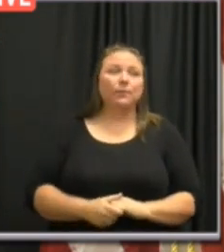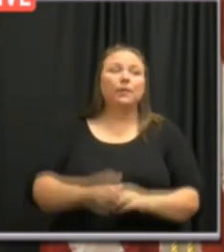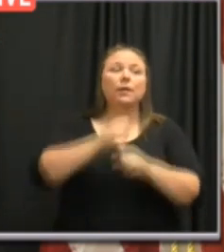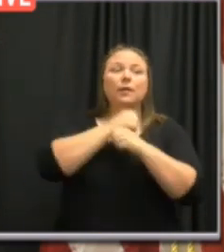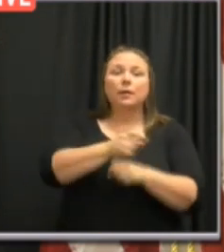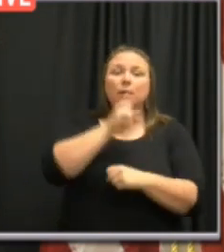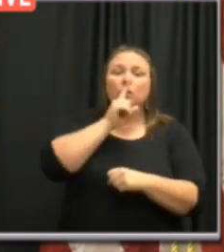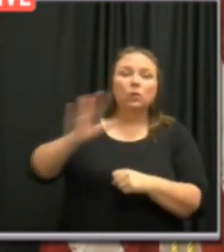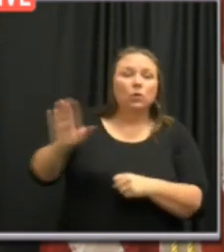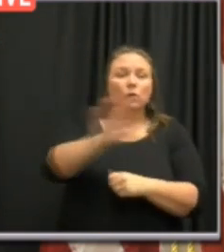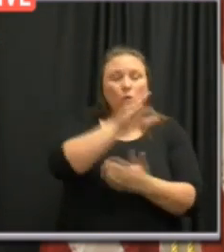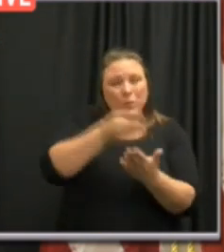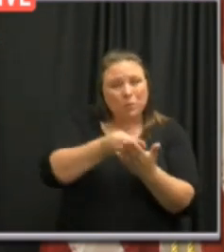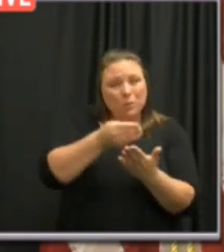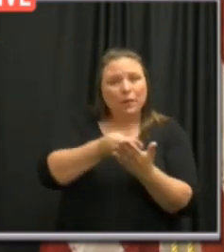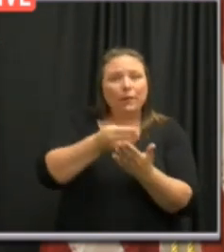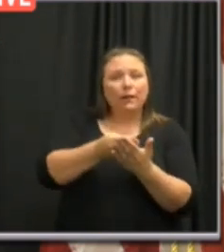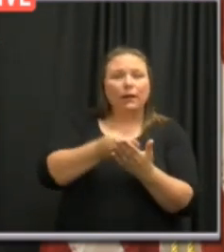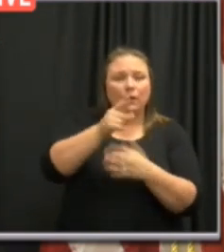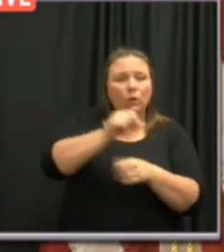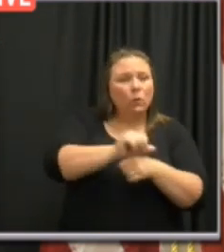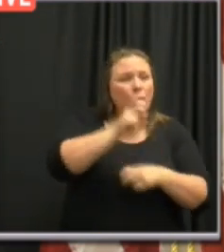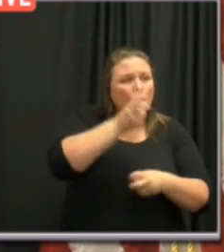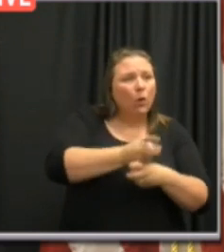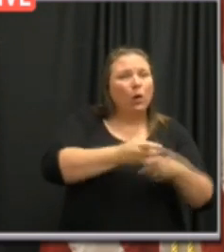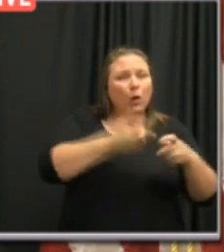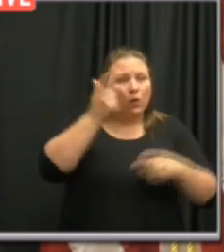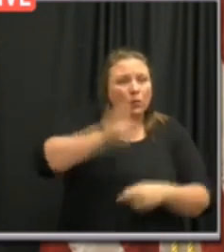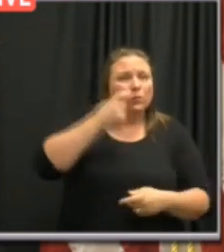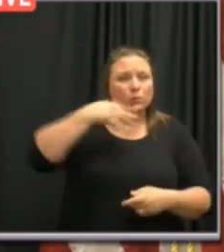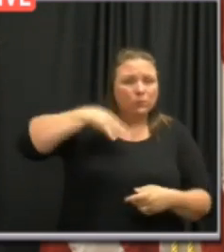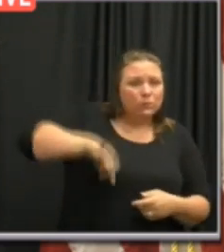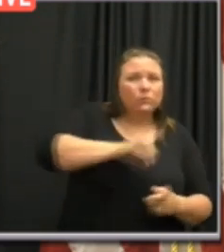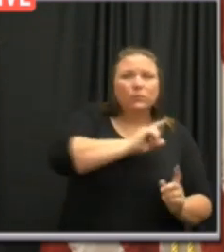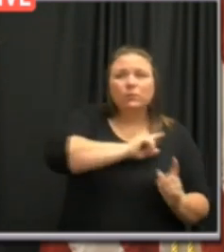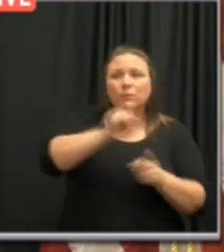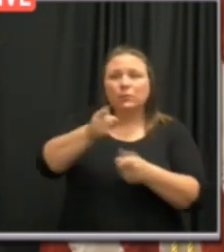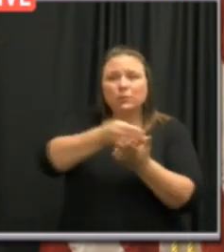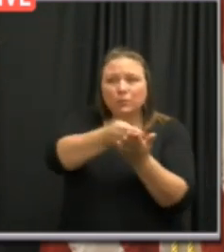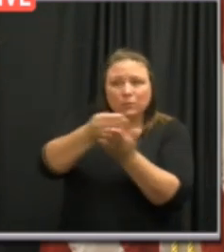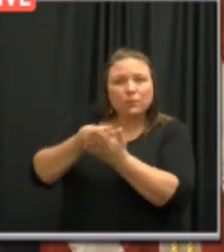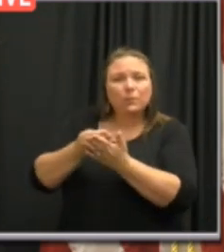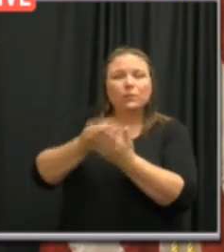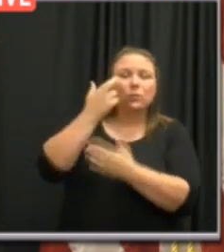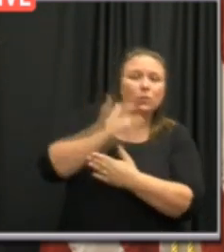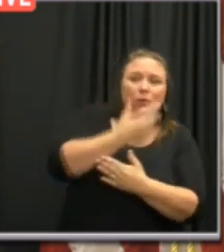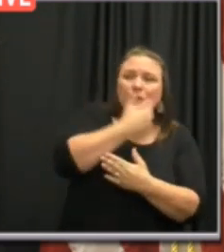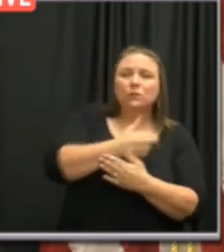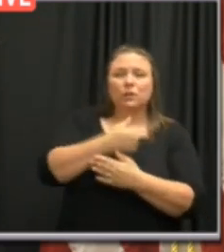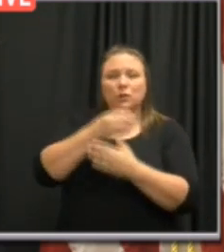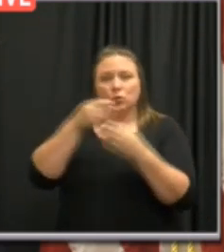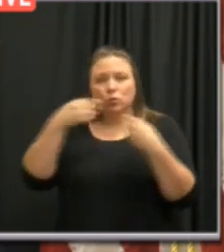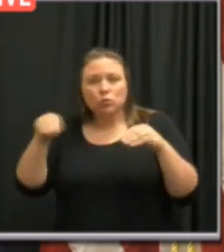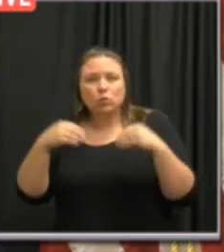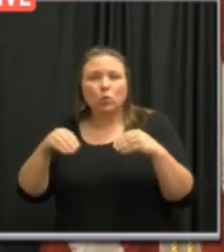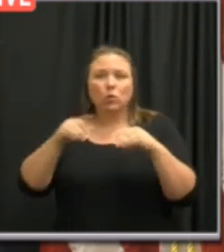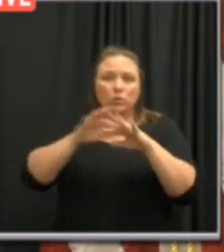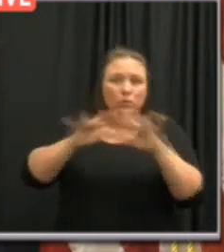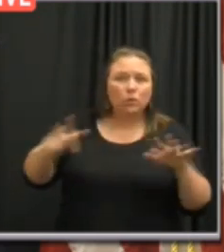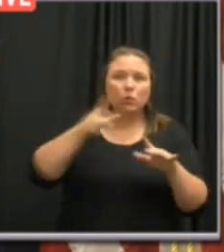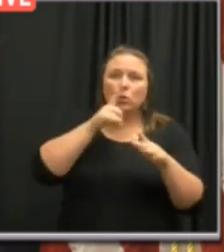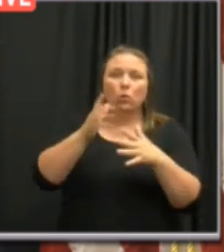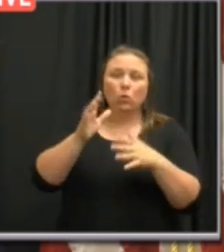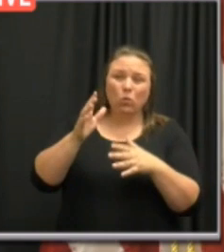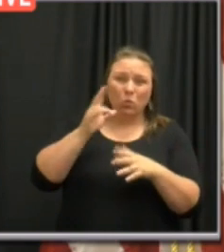sure your hard-earned dollars go towards restaurants and retail shops and other establishments that